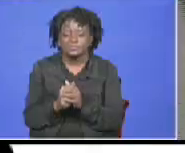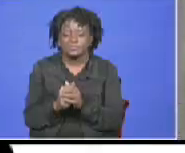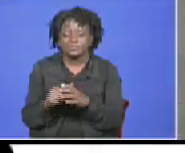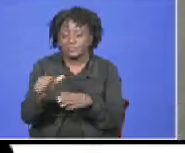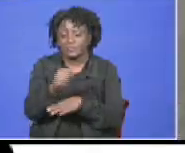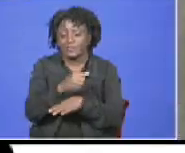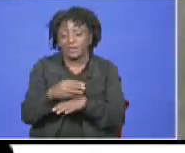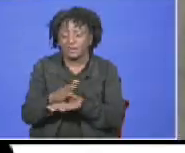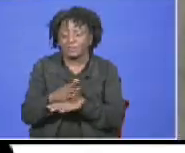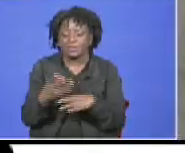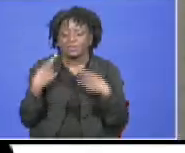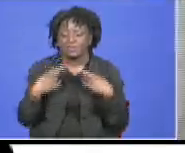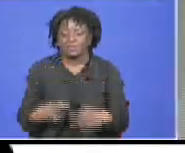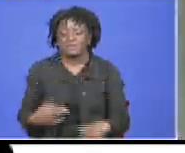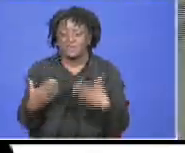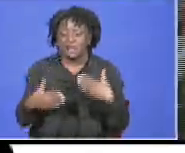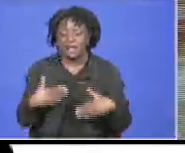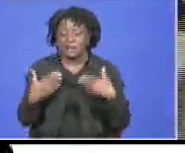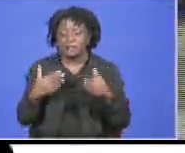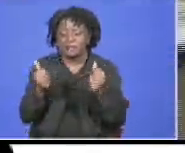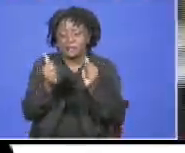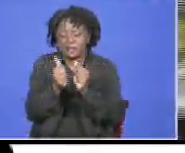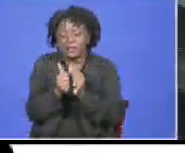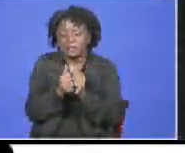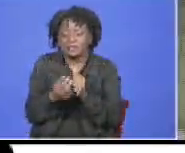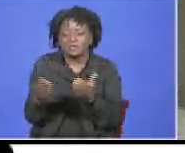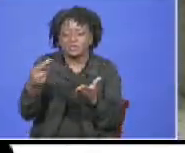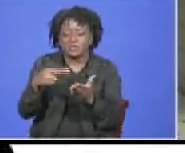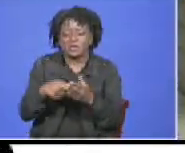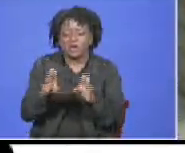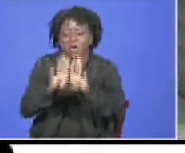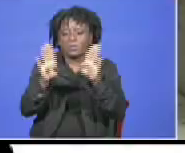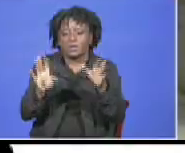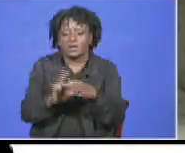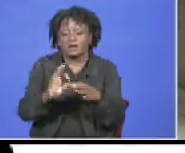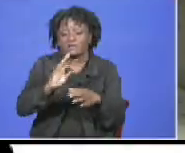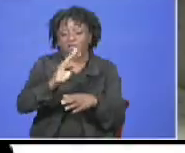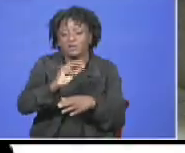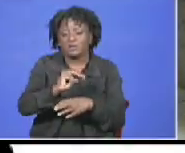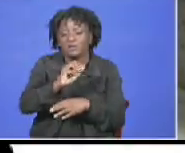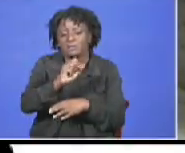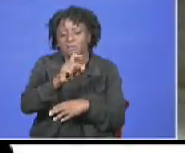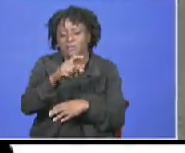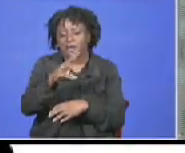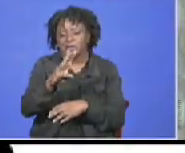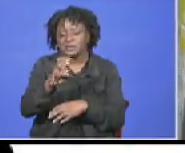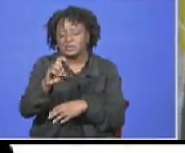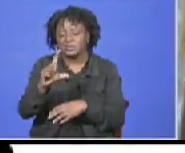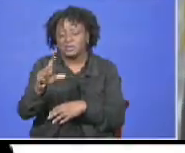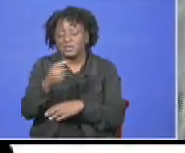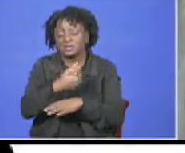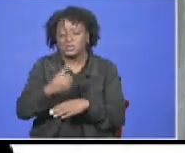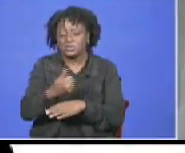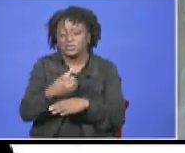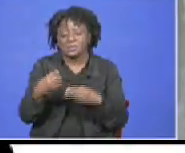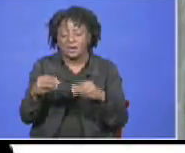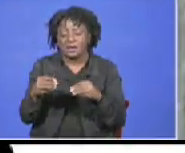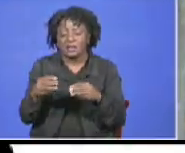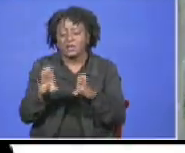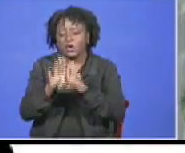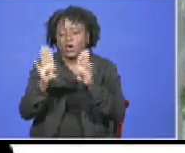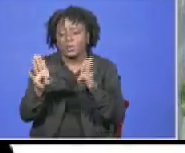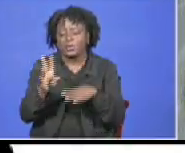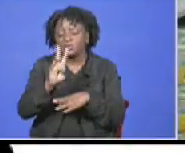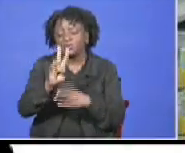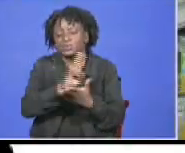Abaco residents are very happy with the reopening of Maxwell's supermarket. The food store reopened its doors 2 weeks ago and provides fresh